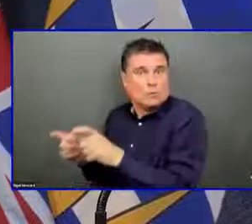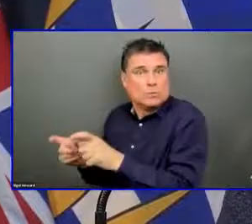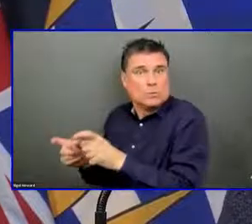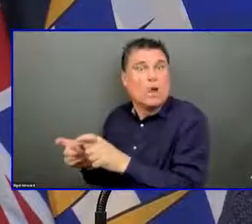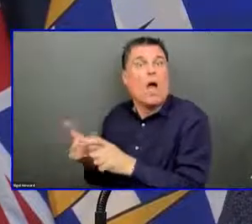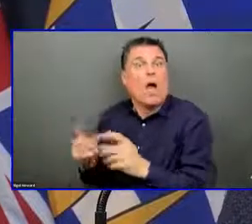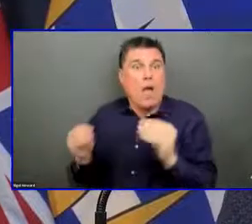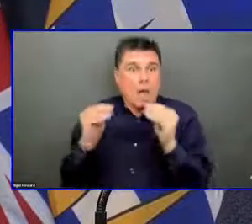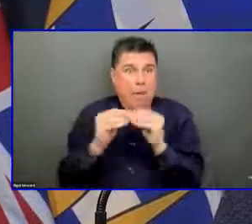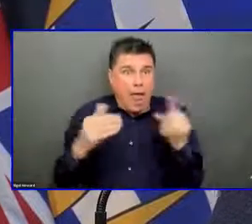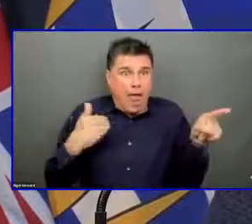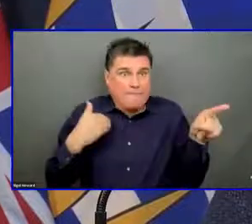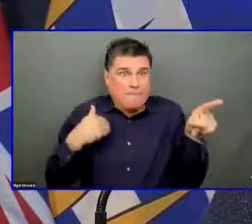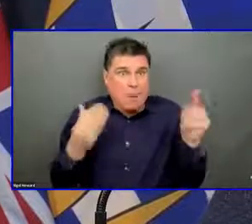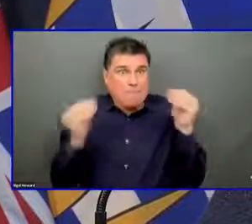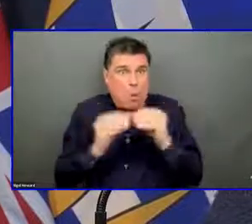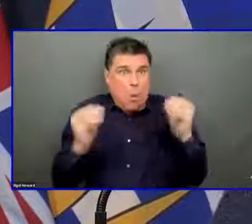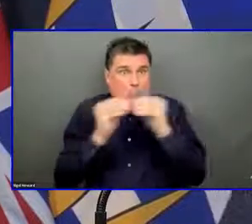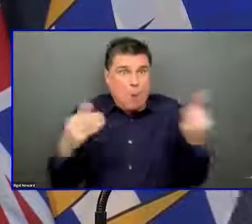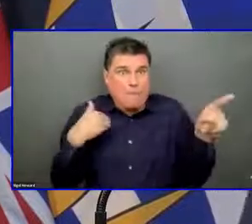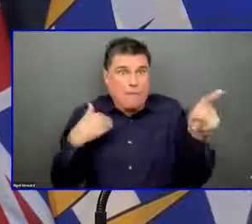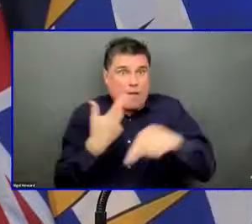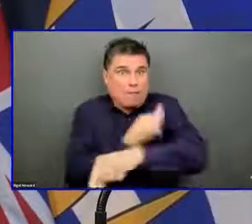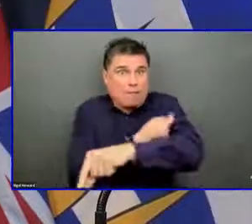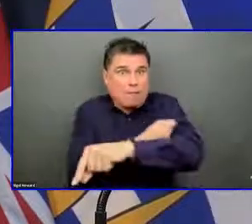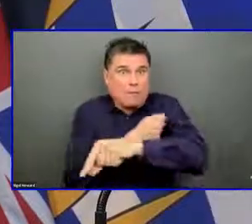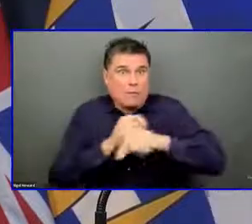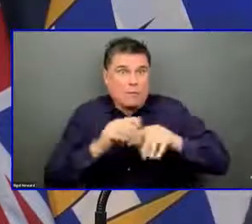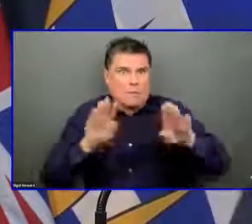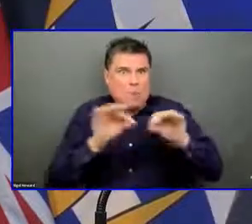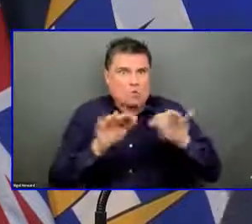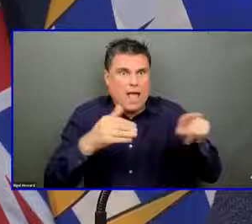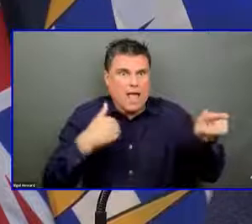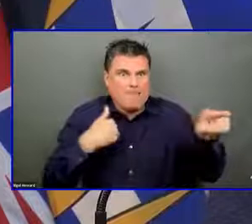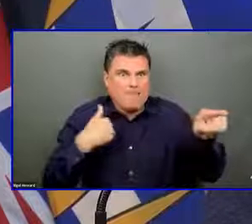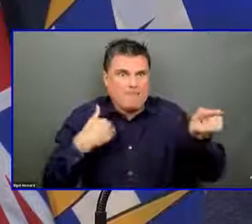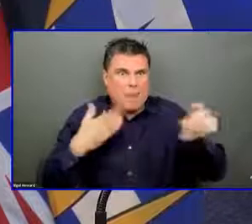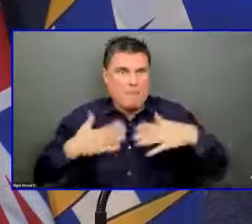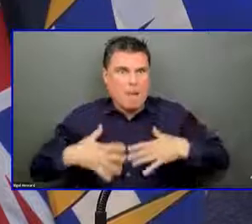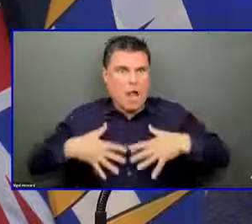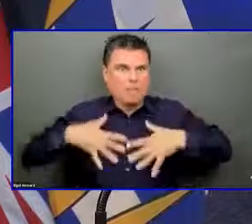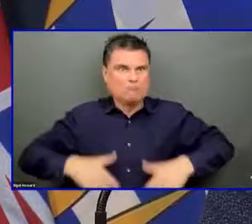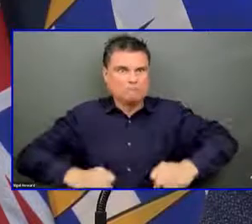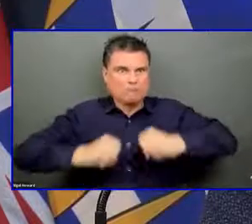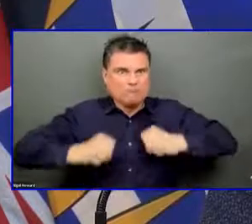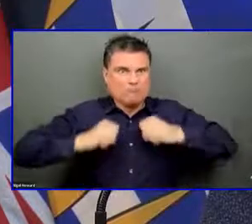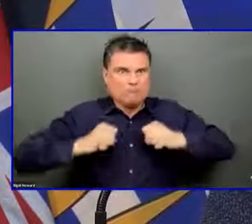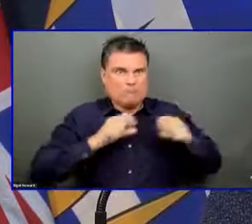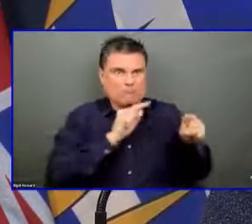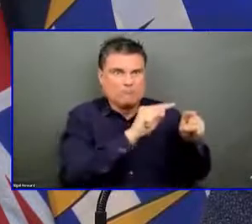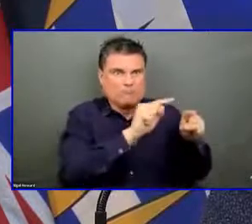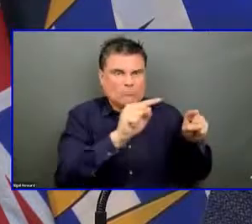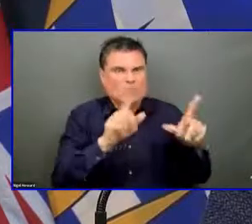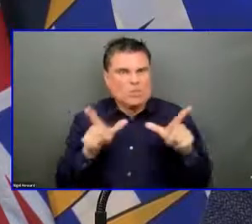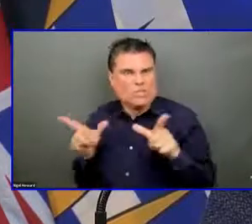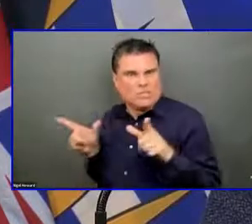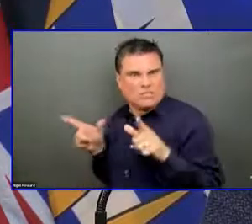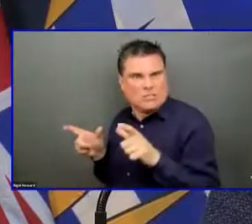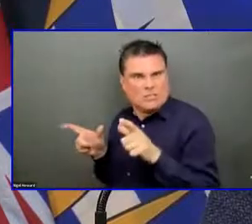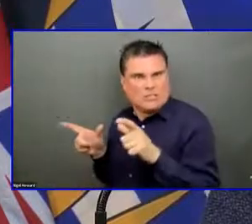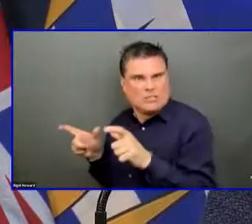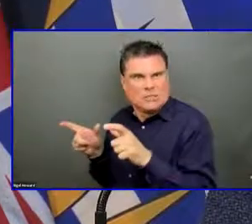up. We are progressing, but we're not yet in a place where any of us can let go of this progress that we've